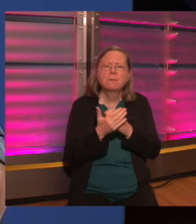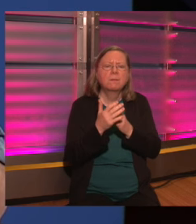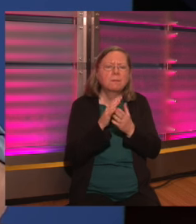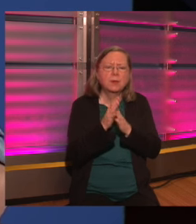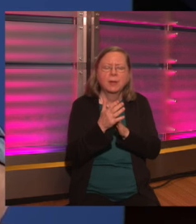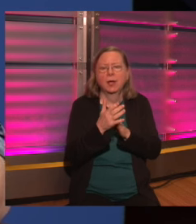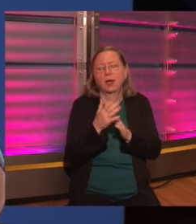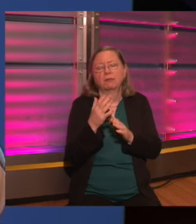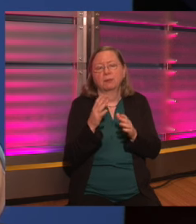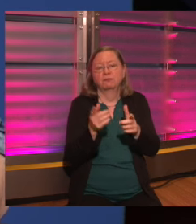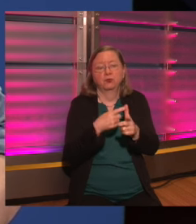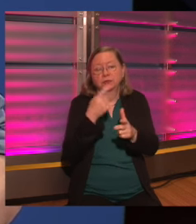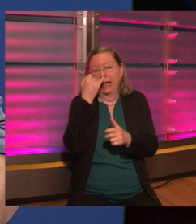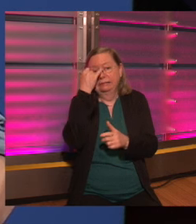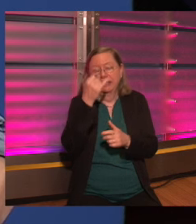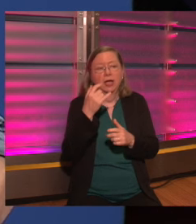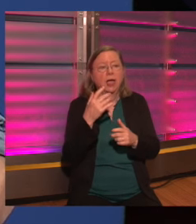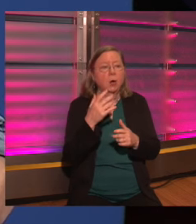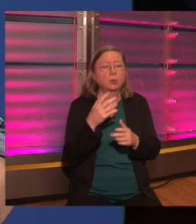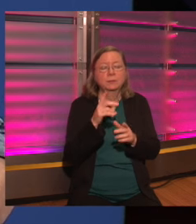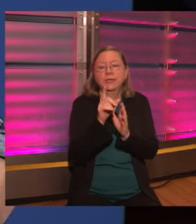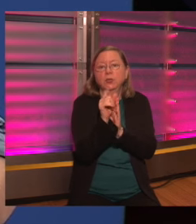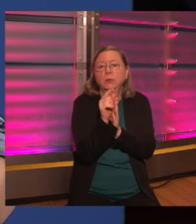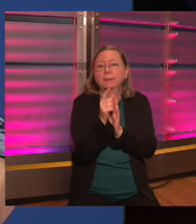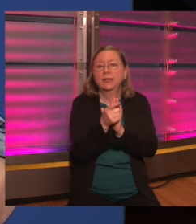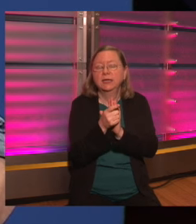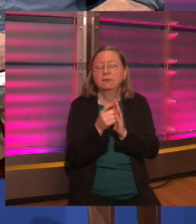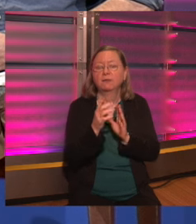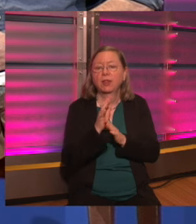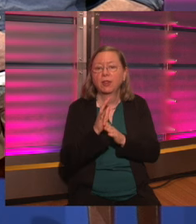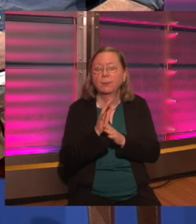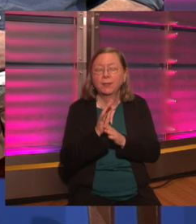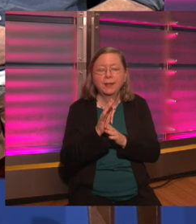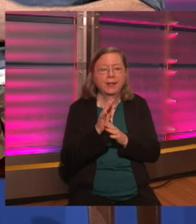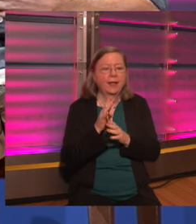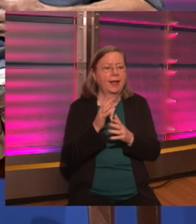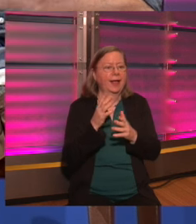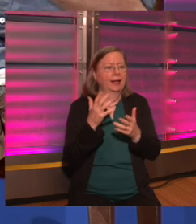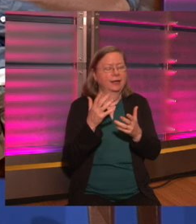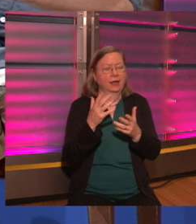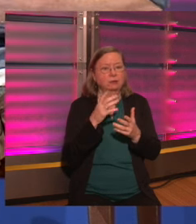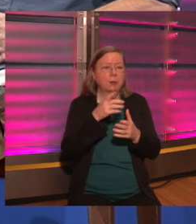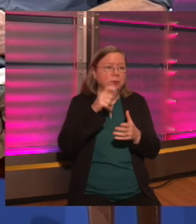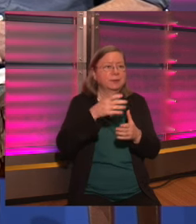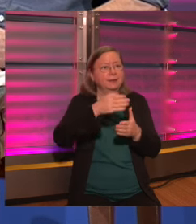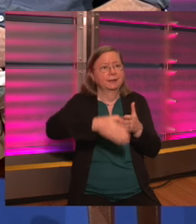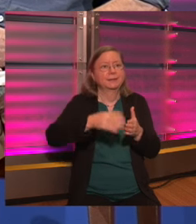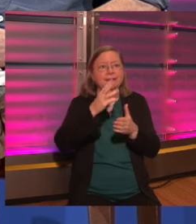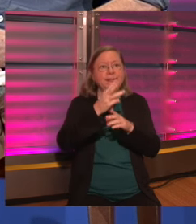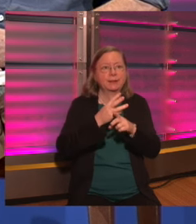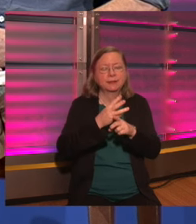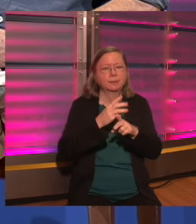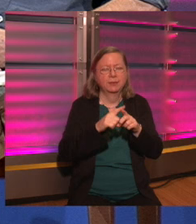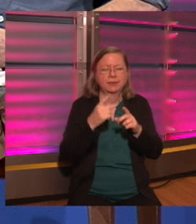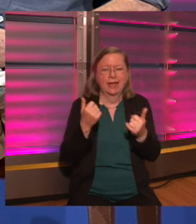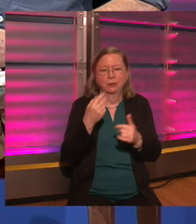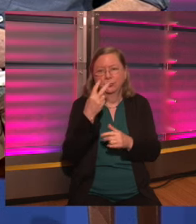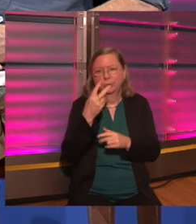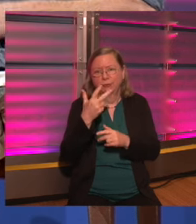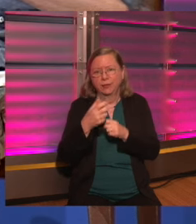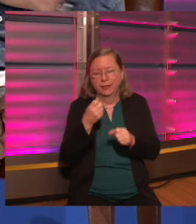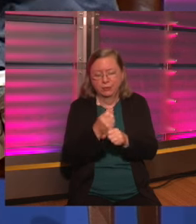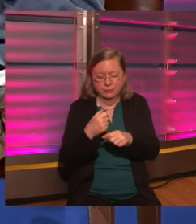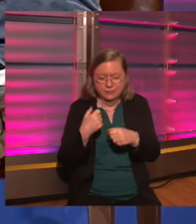20 minutes and done in 6 months. And now here I am 3 years later. So Wow. These projects have a way of inspiring and enveloping you. It's a very